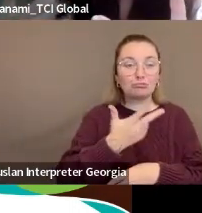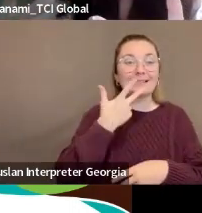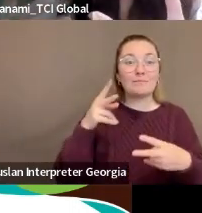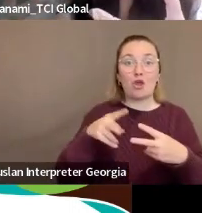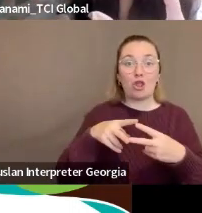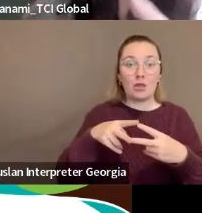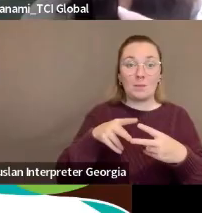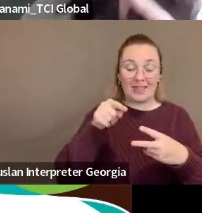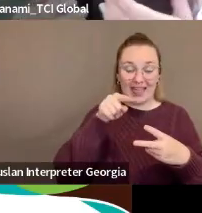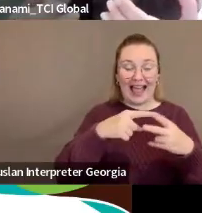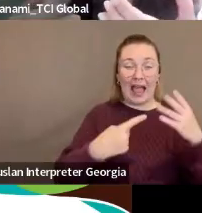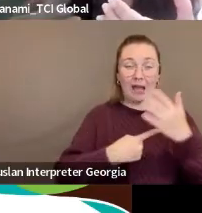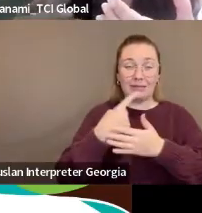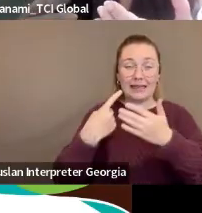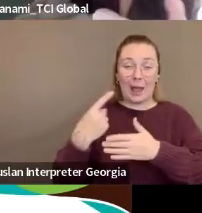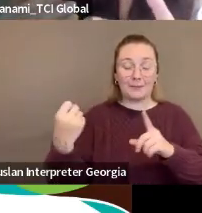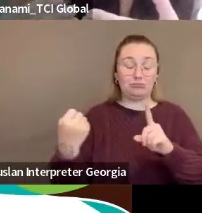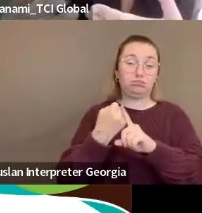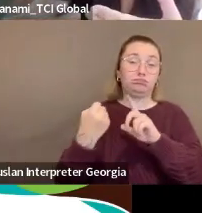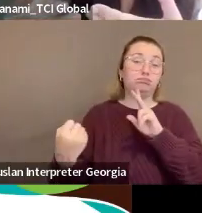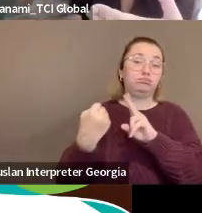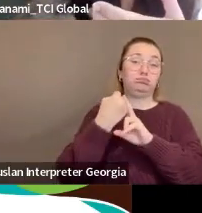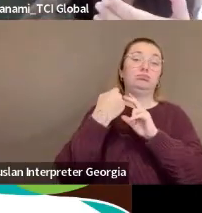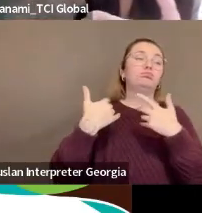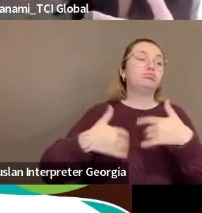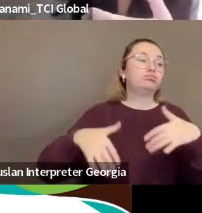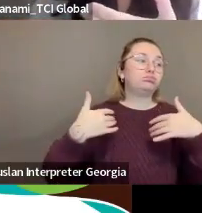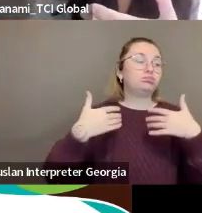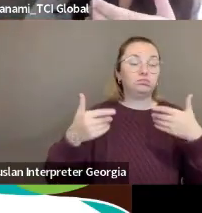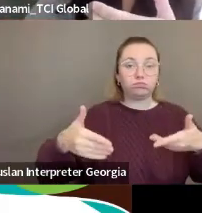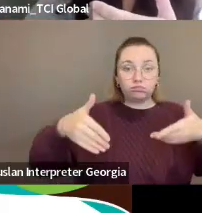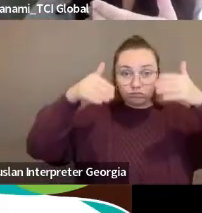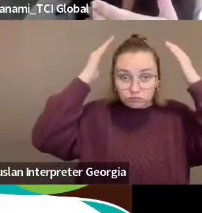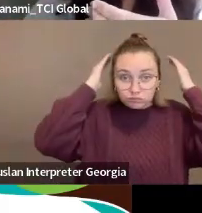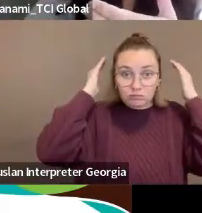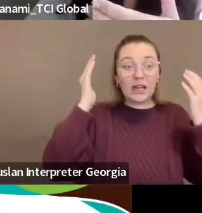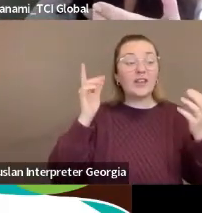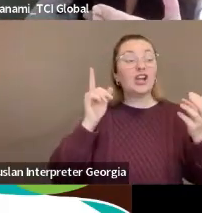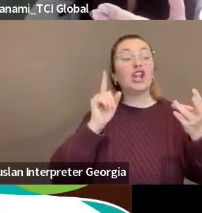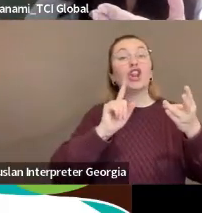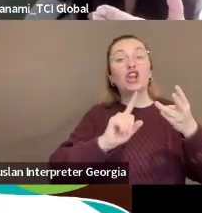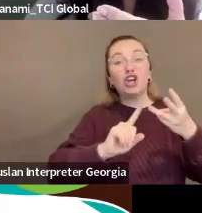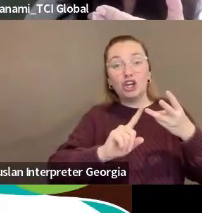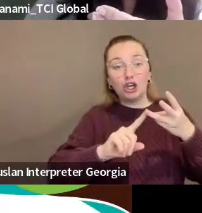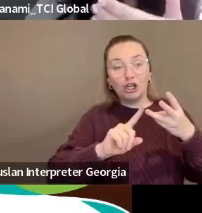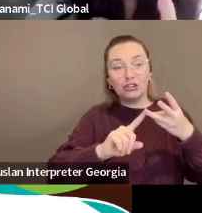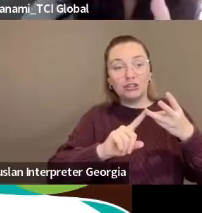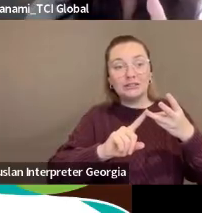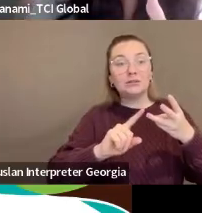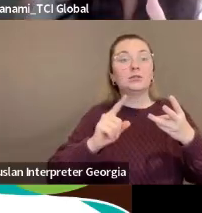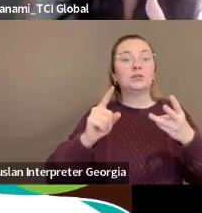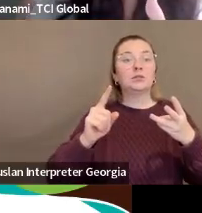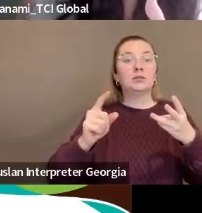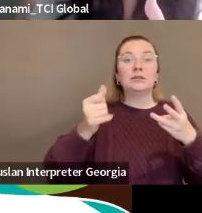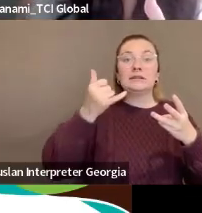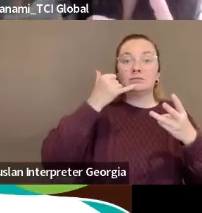you're overwhelmed, and then you get another call for a job which requires you to relocate